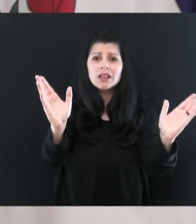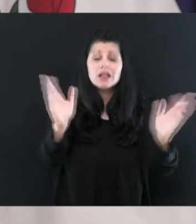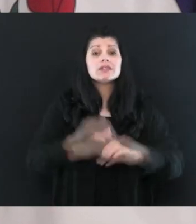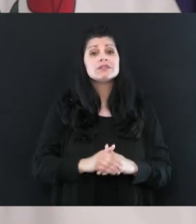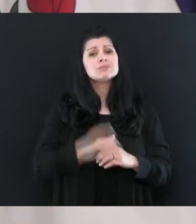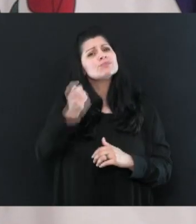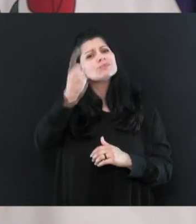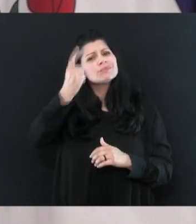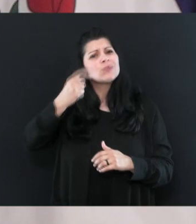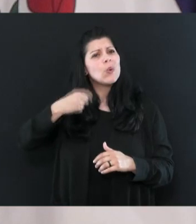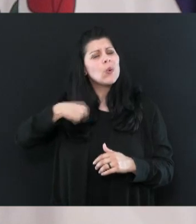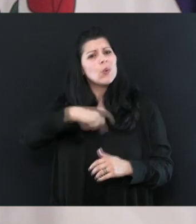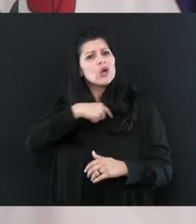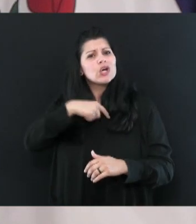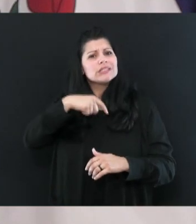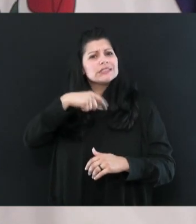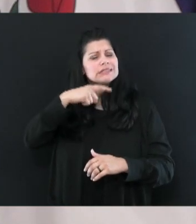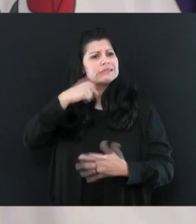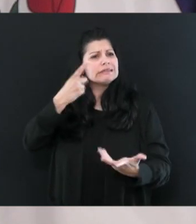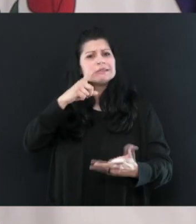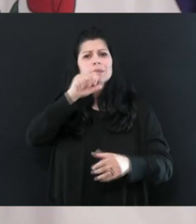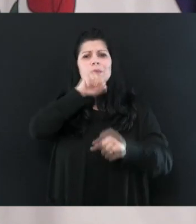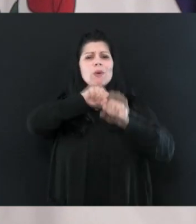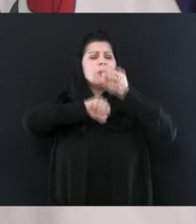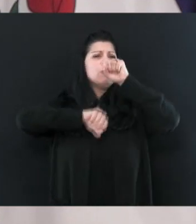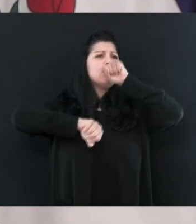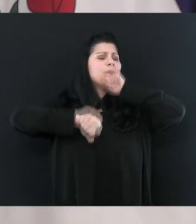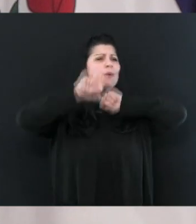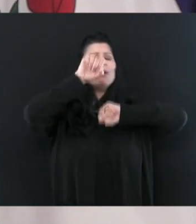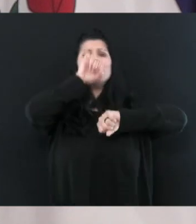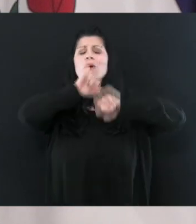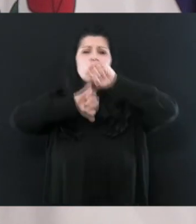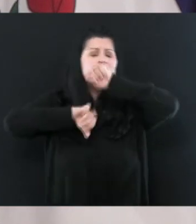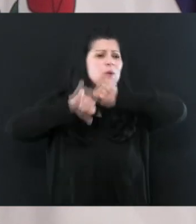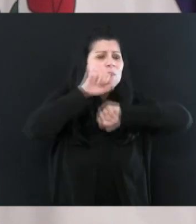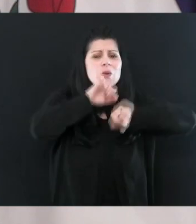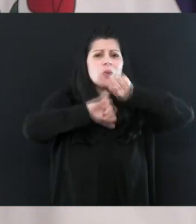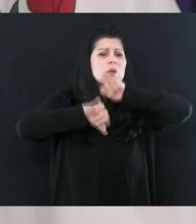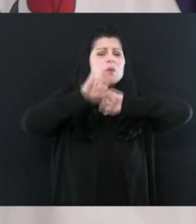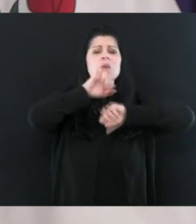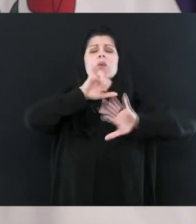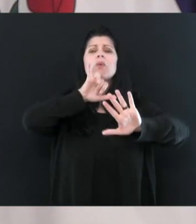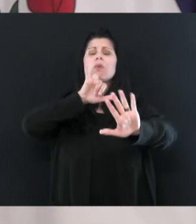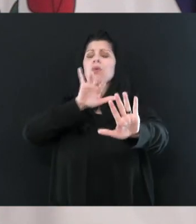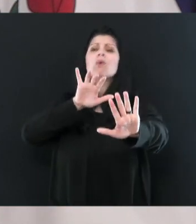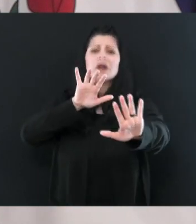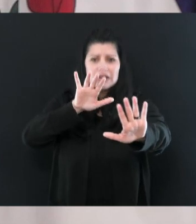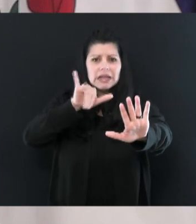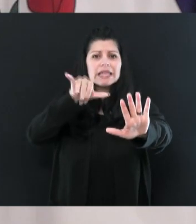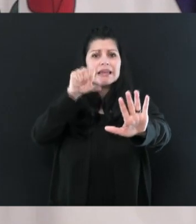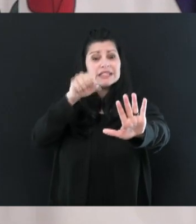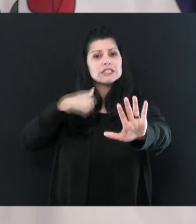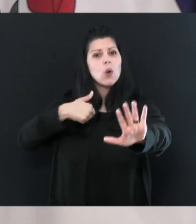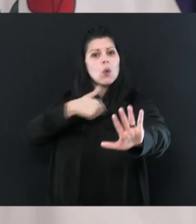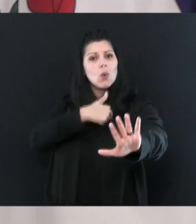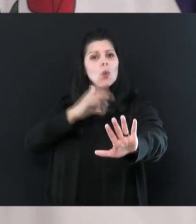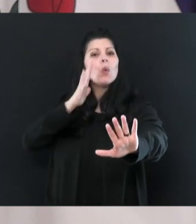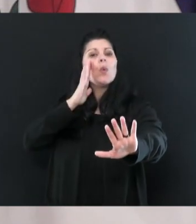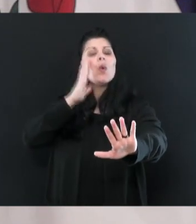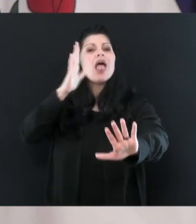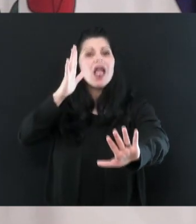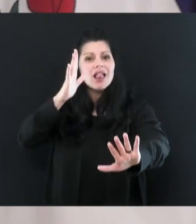a tough hand and a cannonball right to the stomach, but we're going to get through it. We're getting through